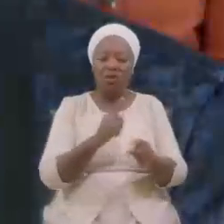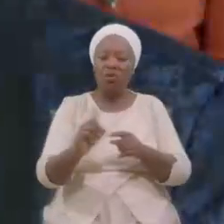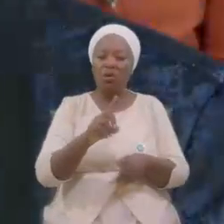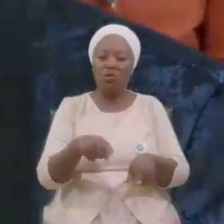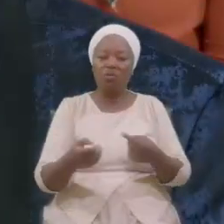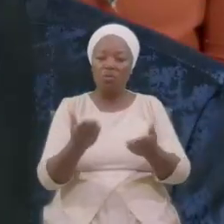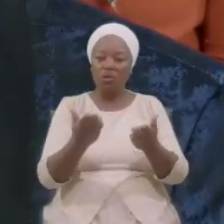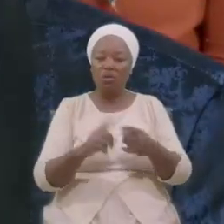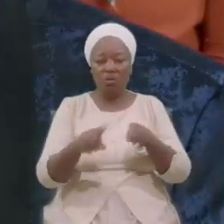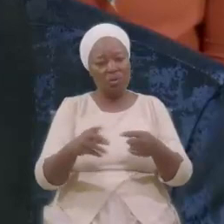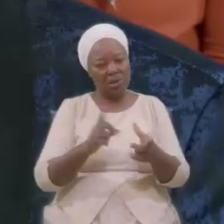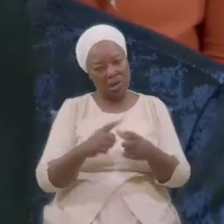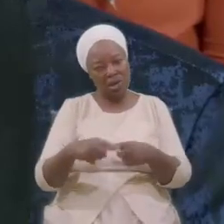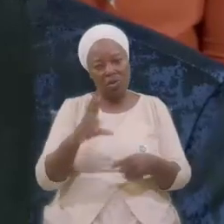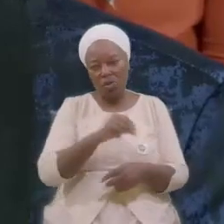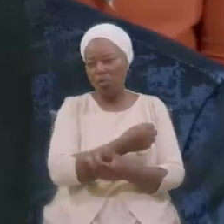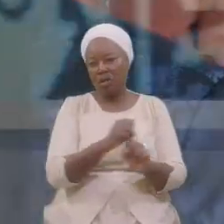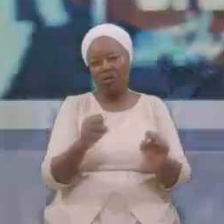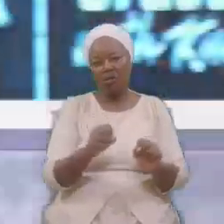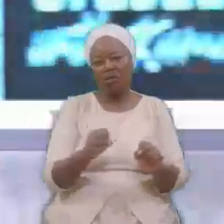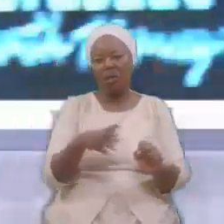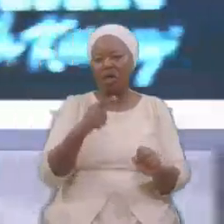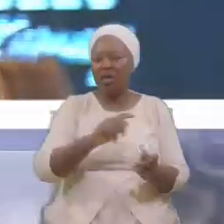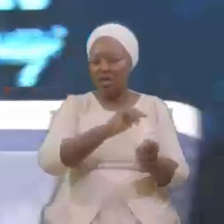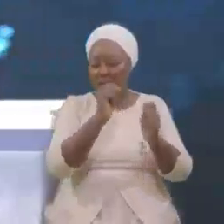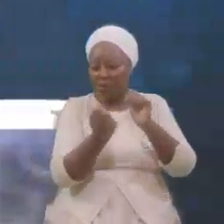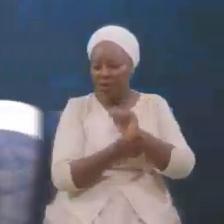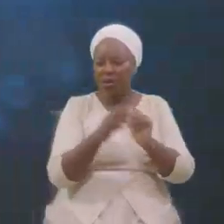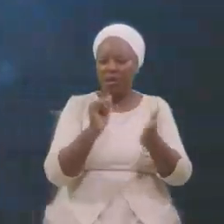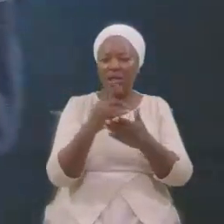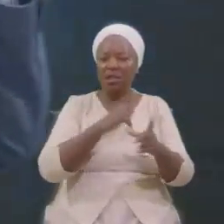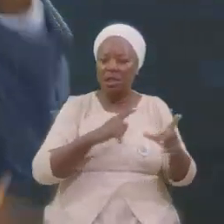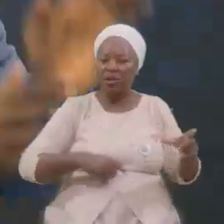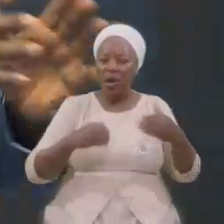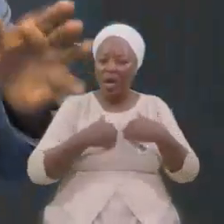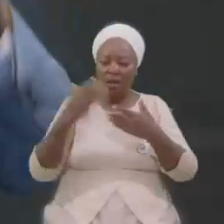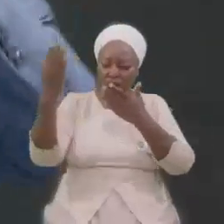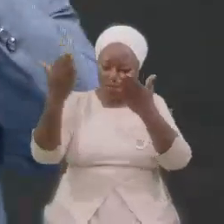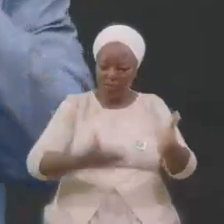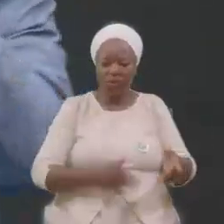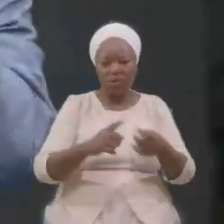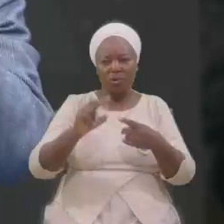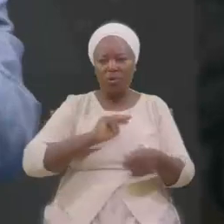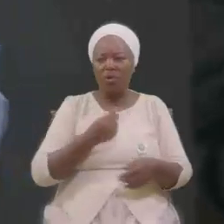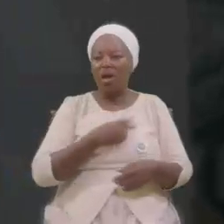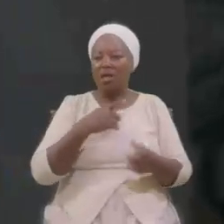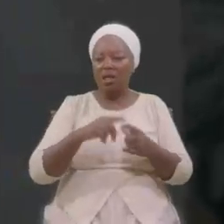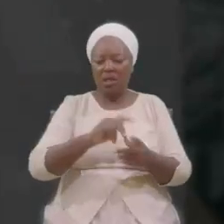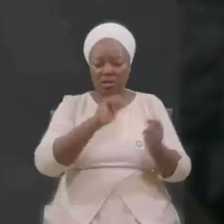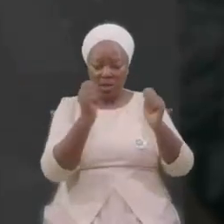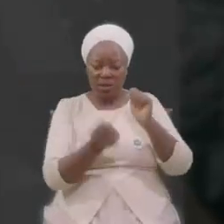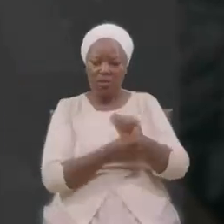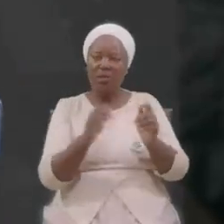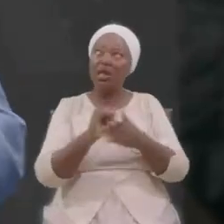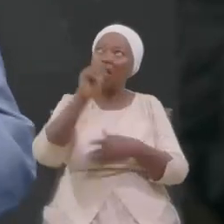no transformation. The transformation that Lord has wrought and the transformation he does